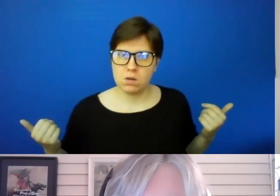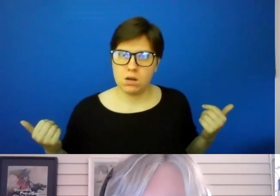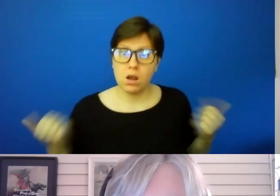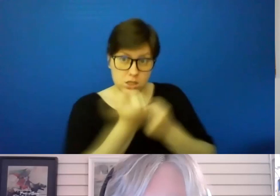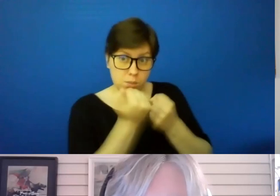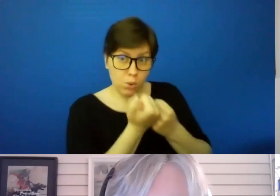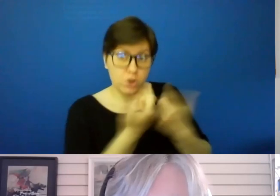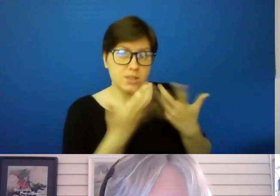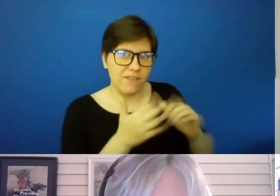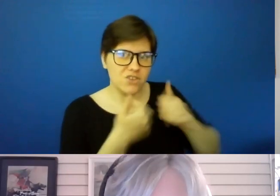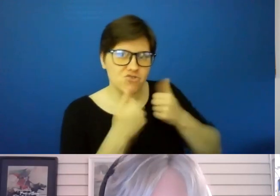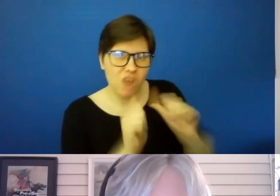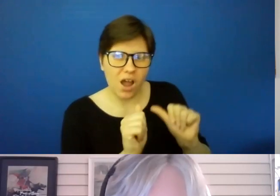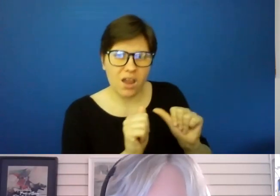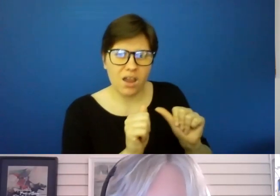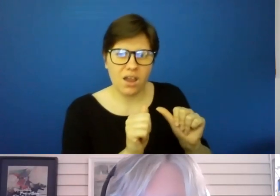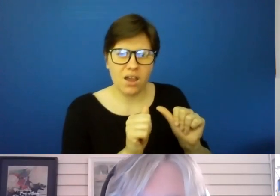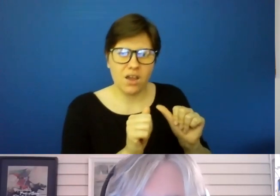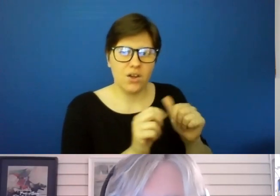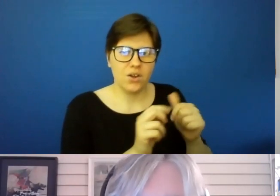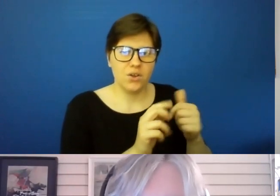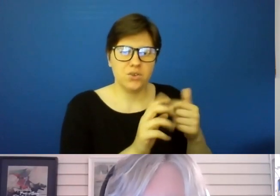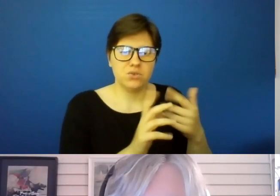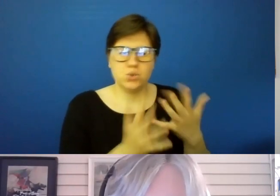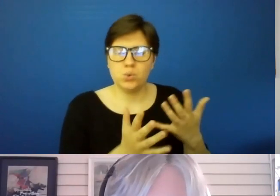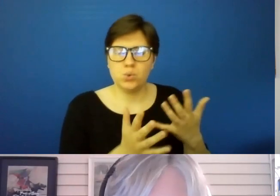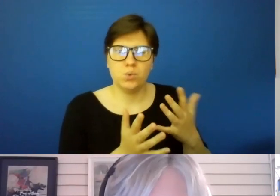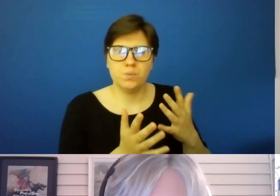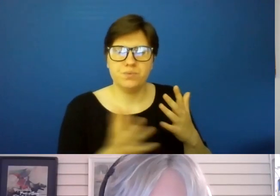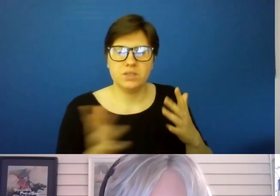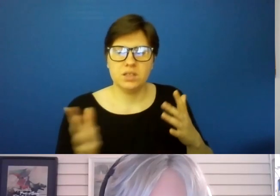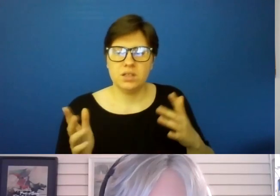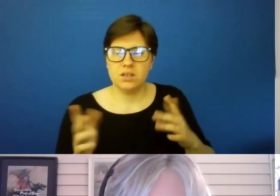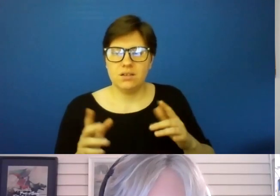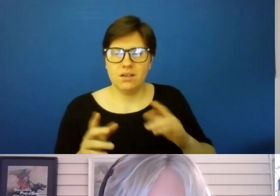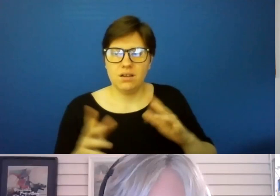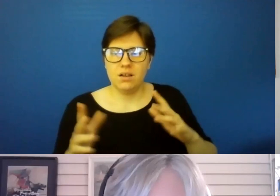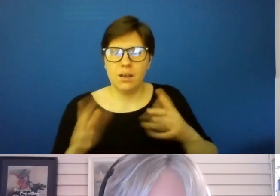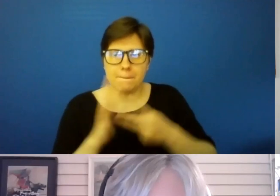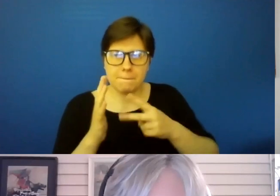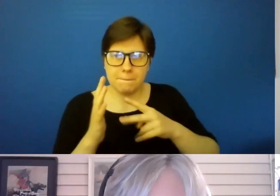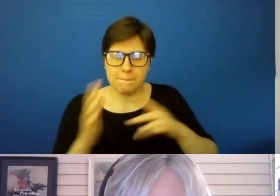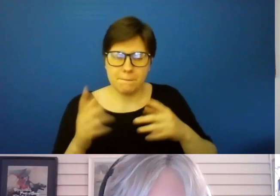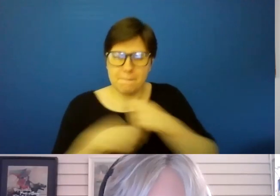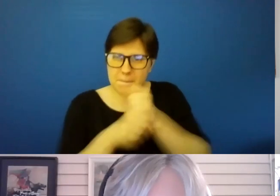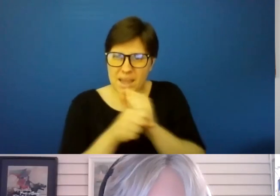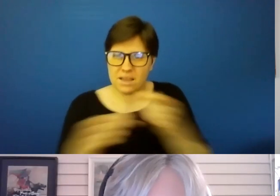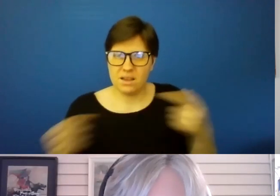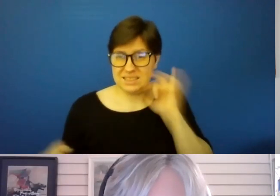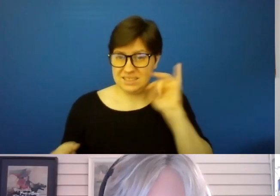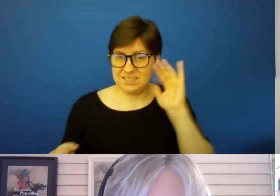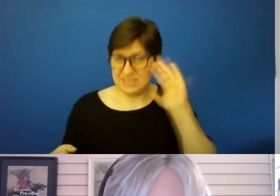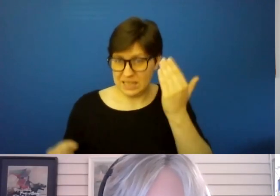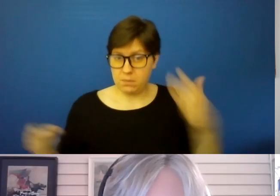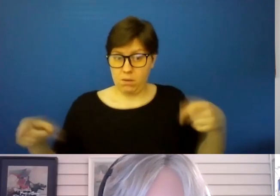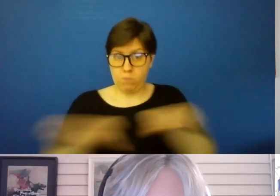to elide or eliminate the difference between the two, but assisted